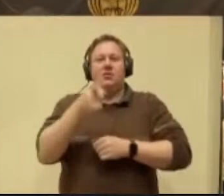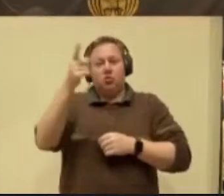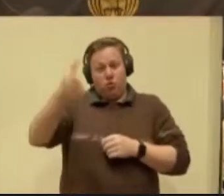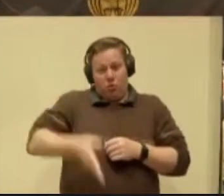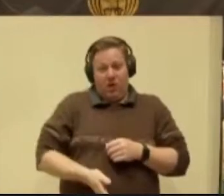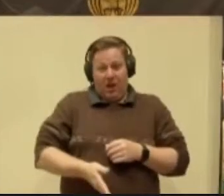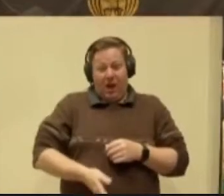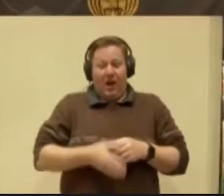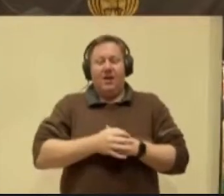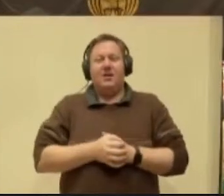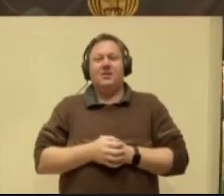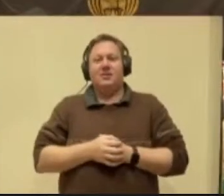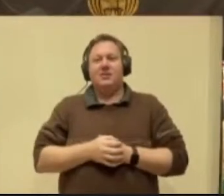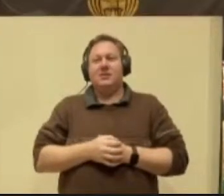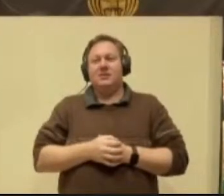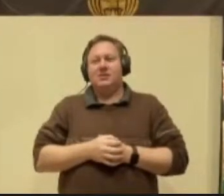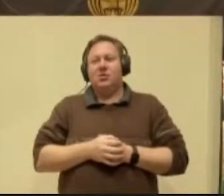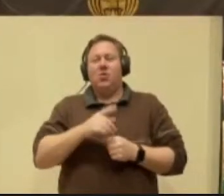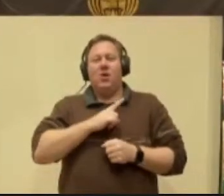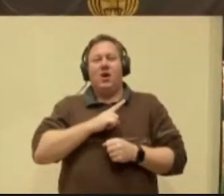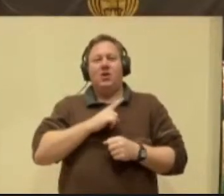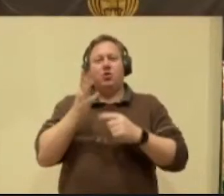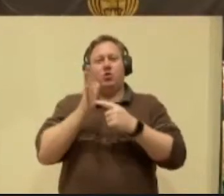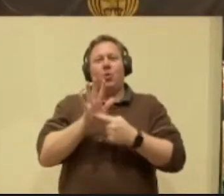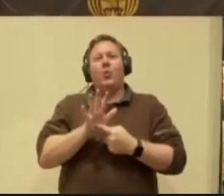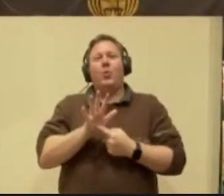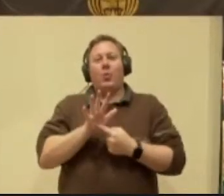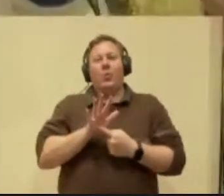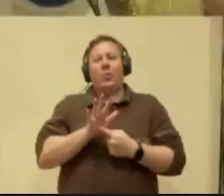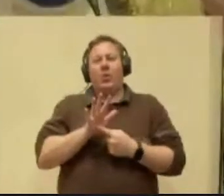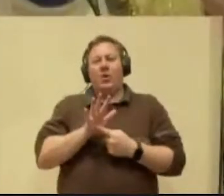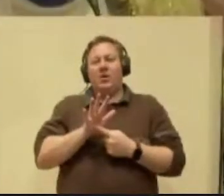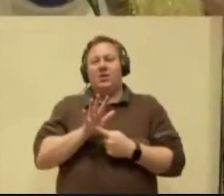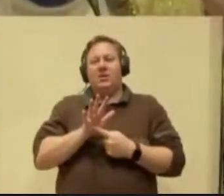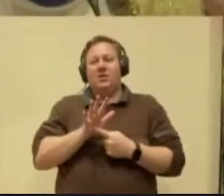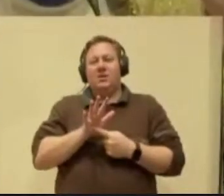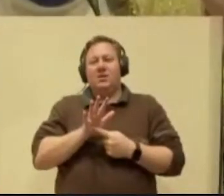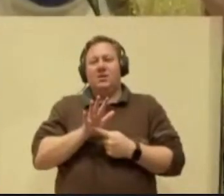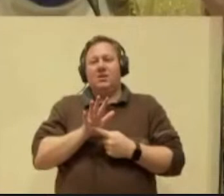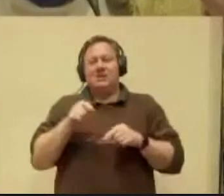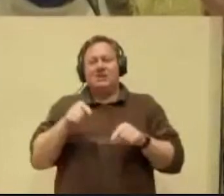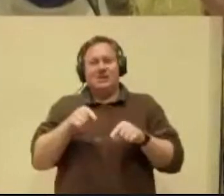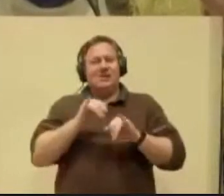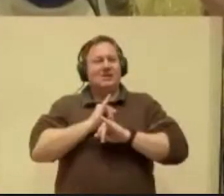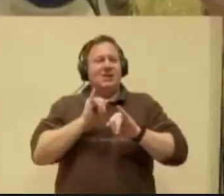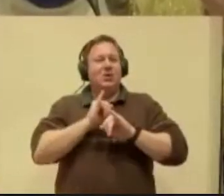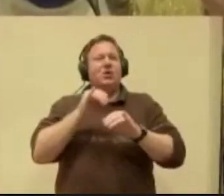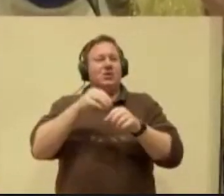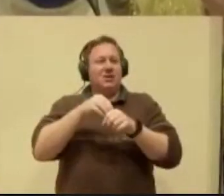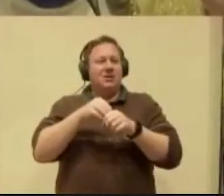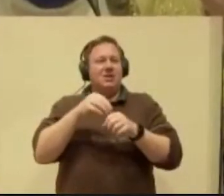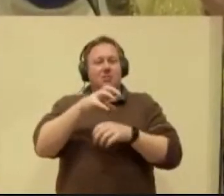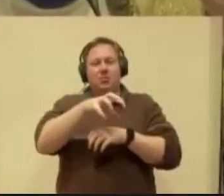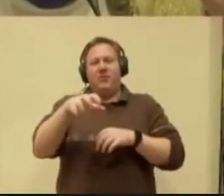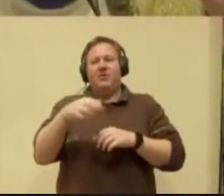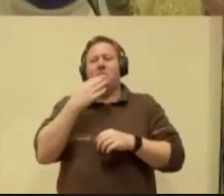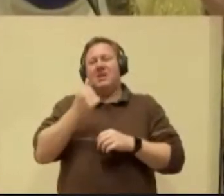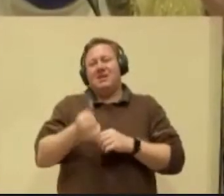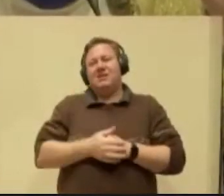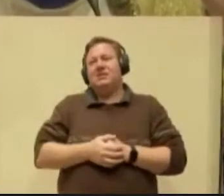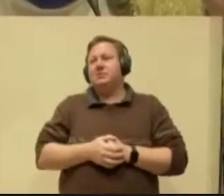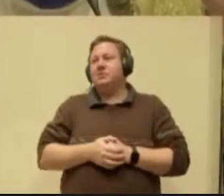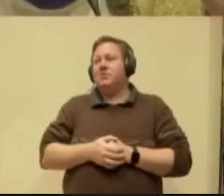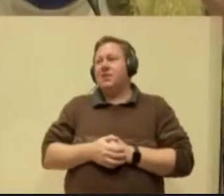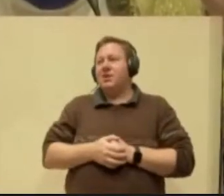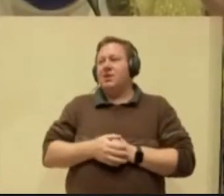number one as an indication that you take uh siddhi silas in our in our province please